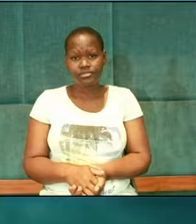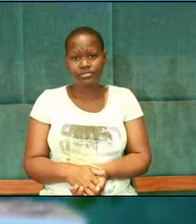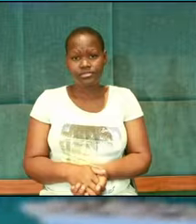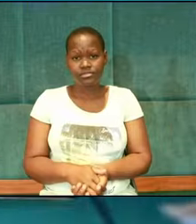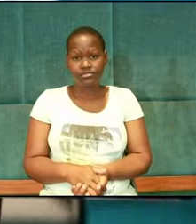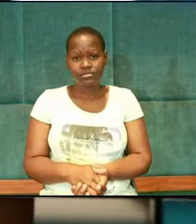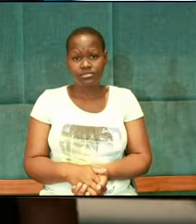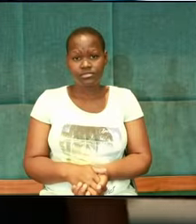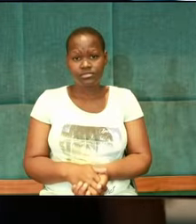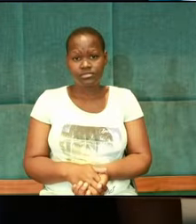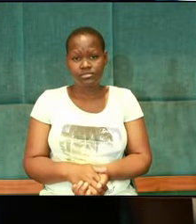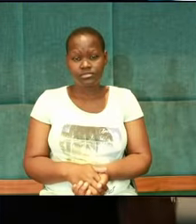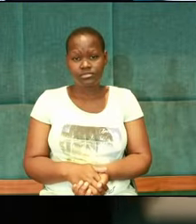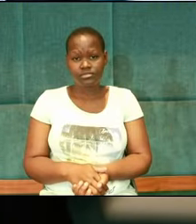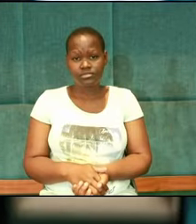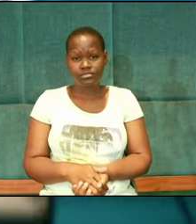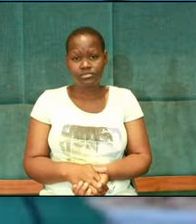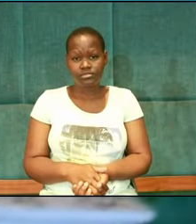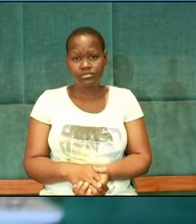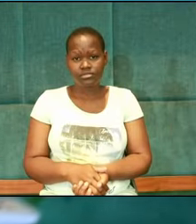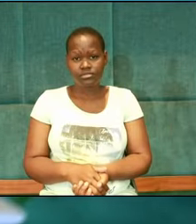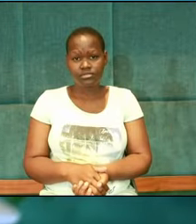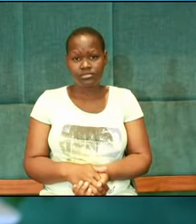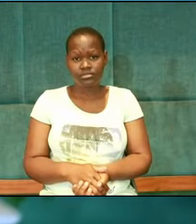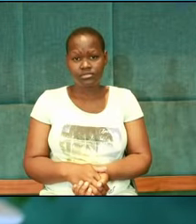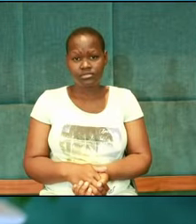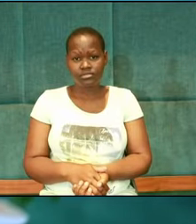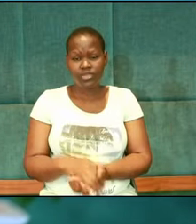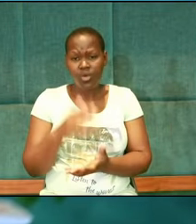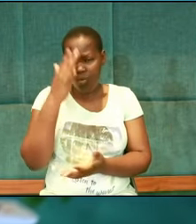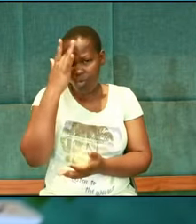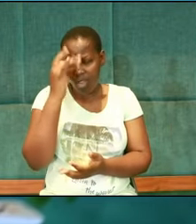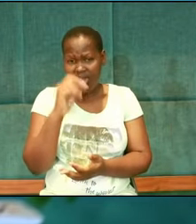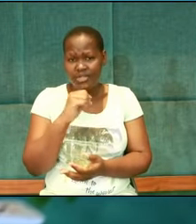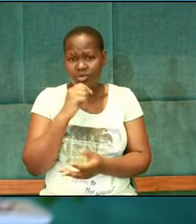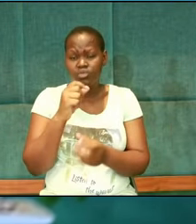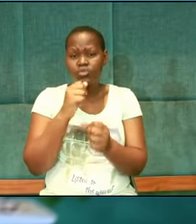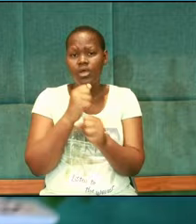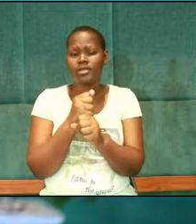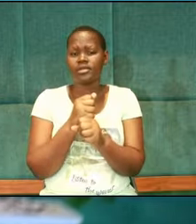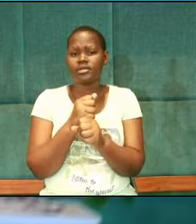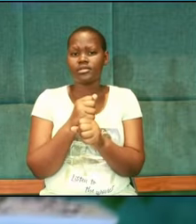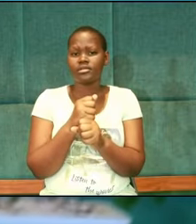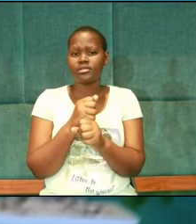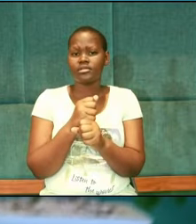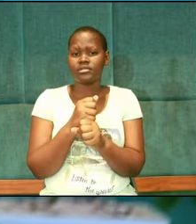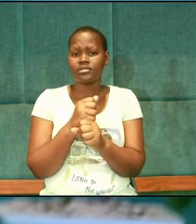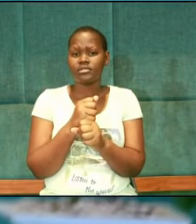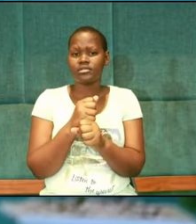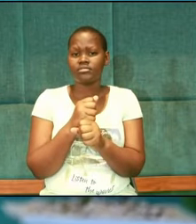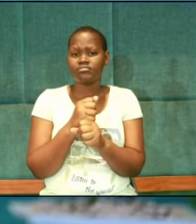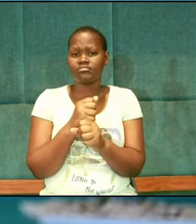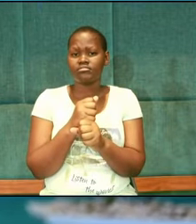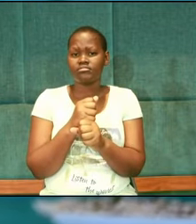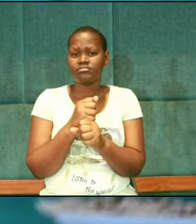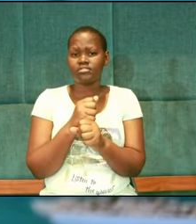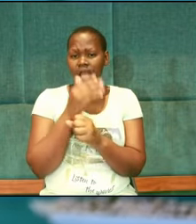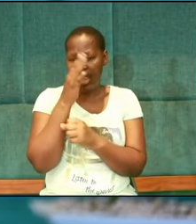Why are the men working? And it is not working. The cheating is too much.